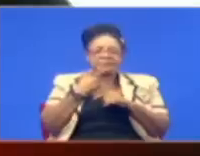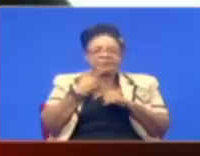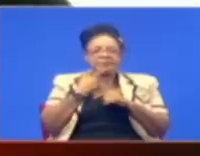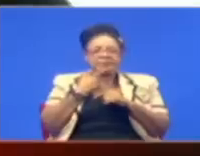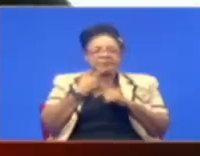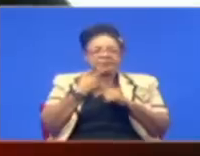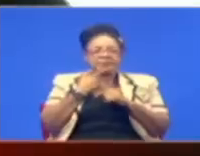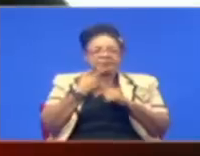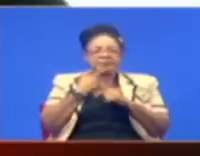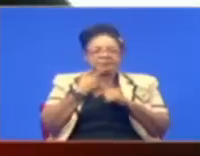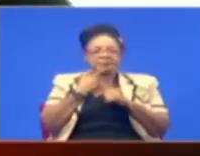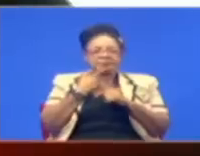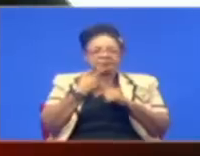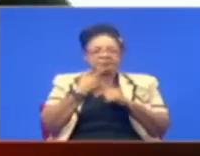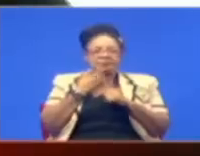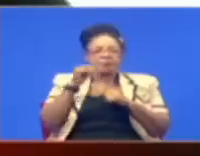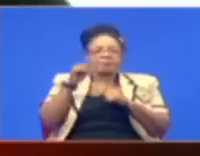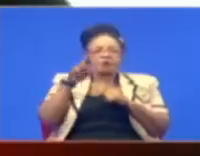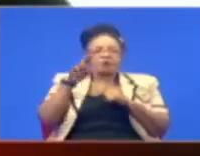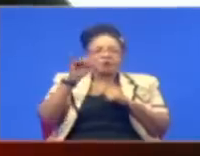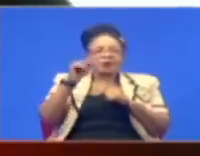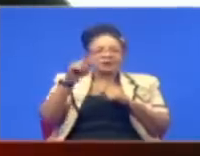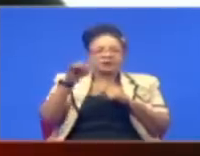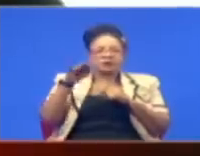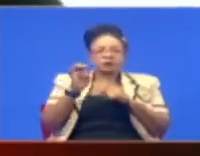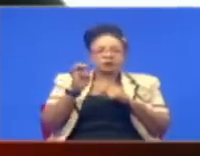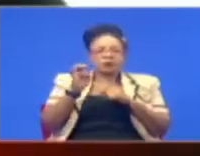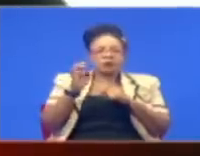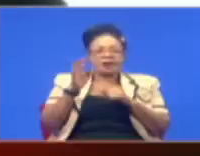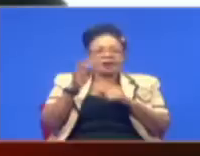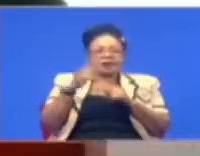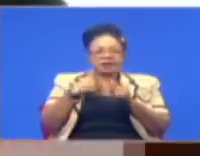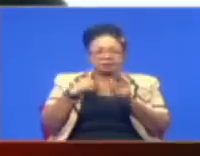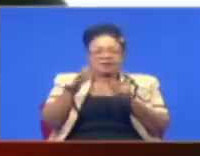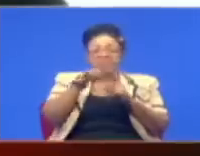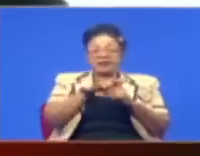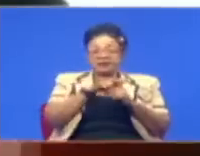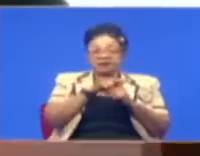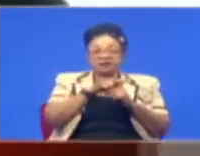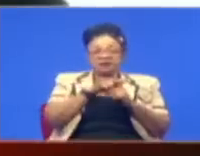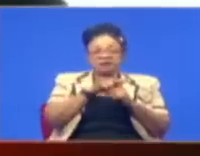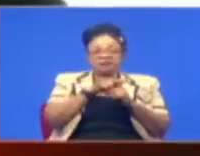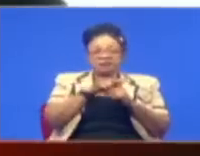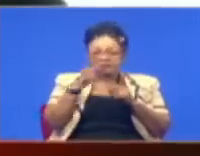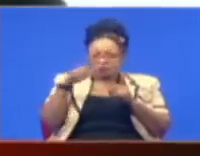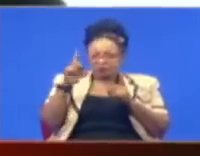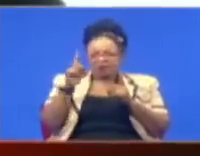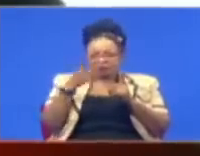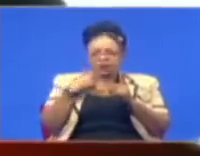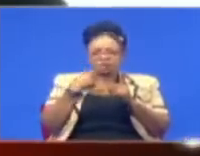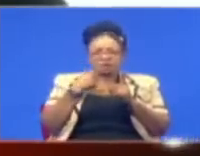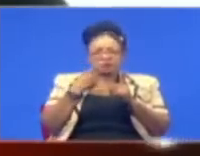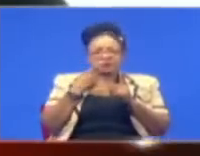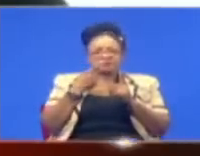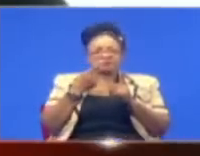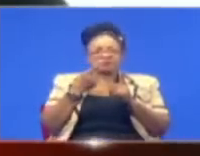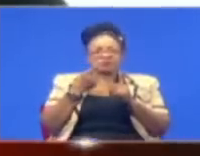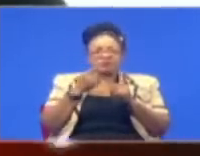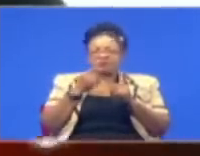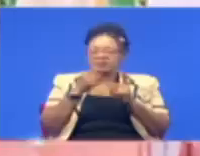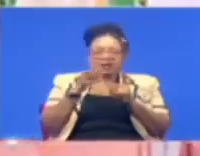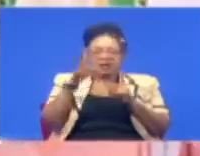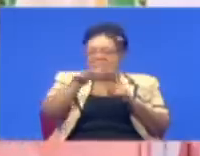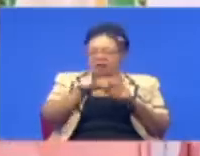that Muruatetu has been applied. Am I correct? You said it has been misapplied.